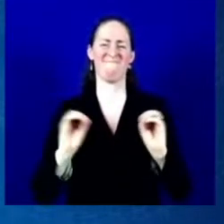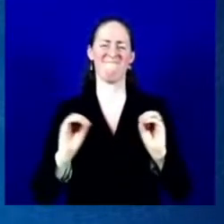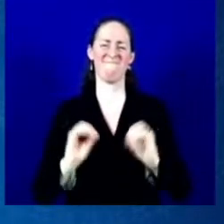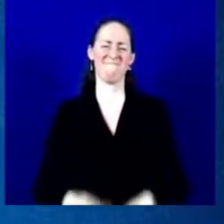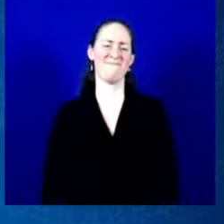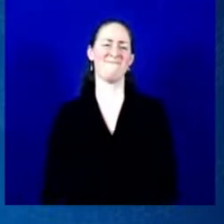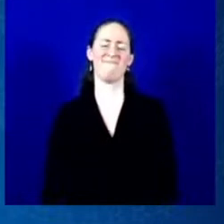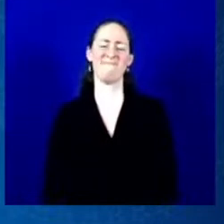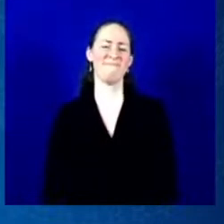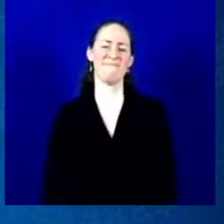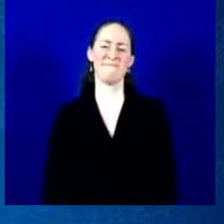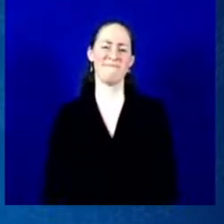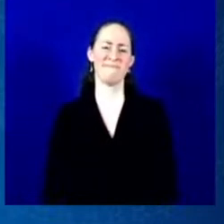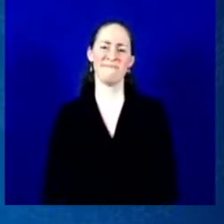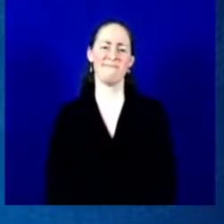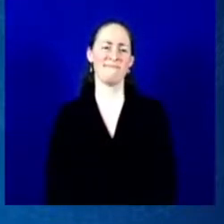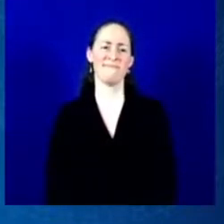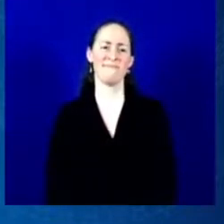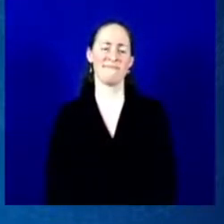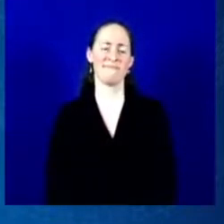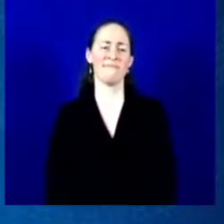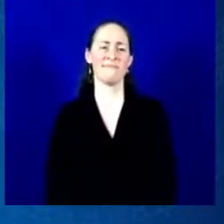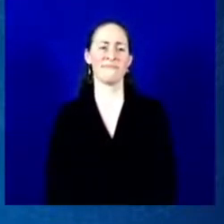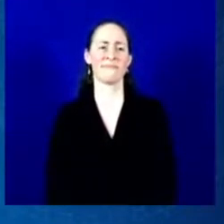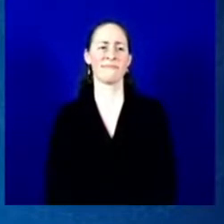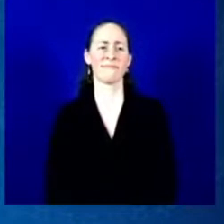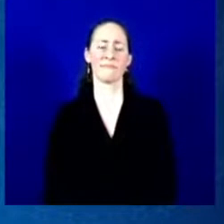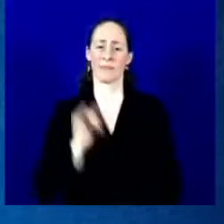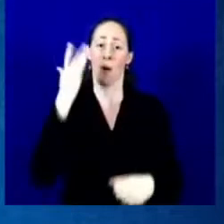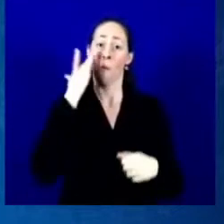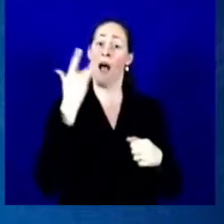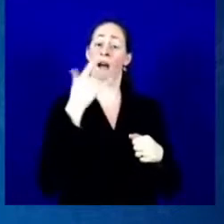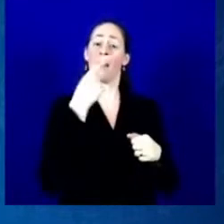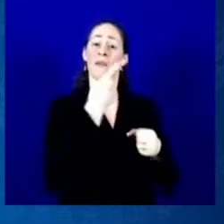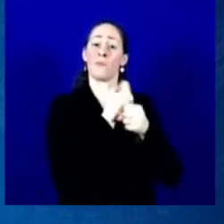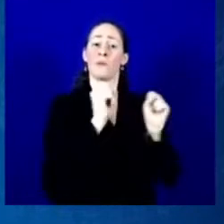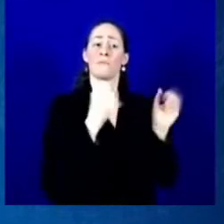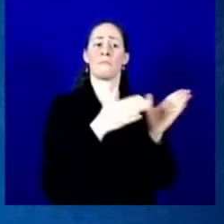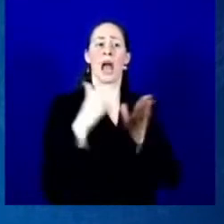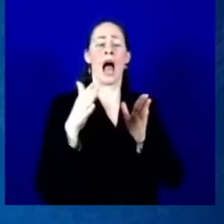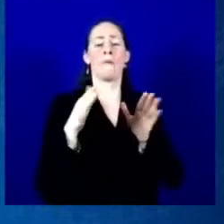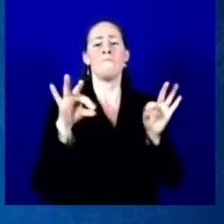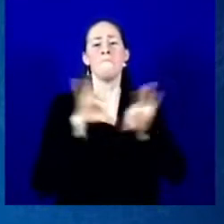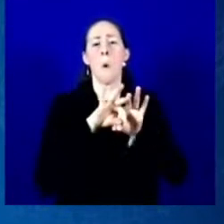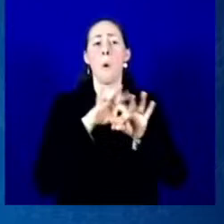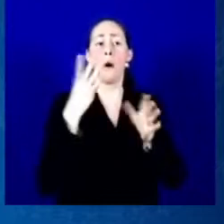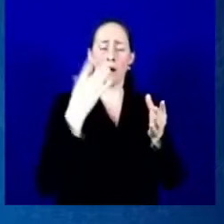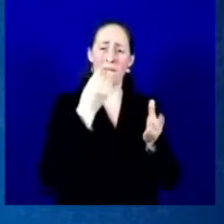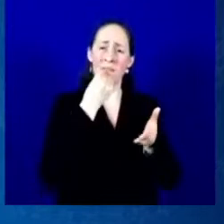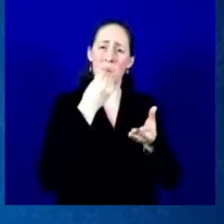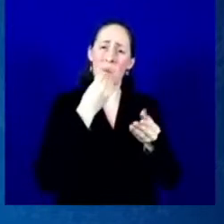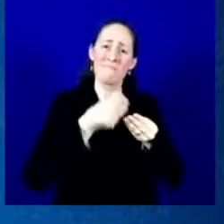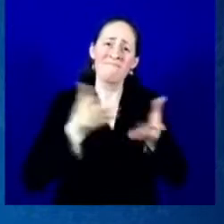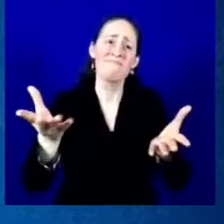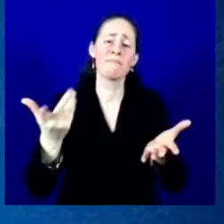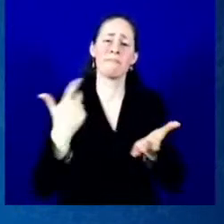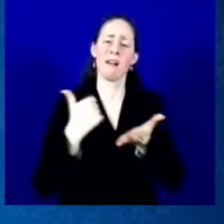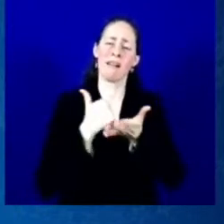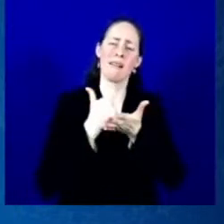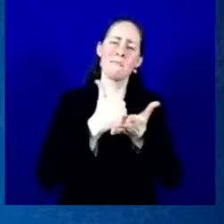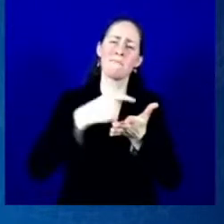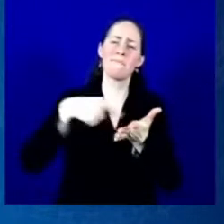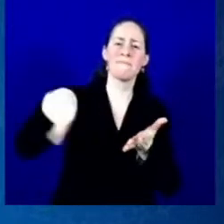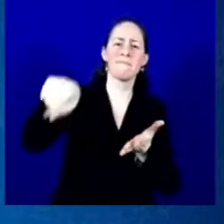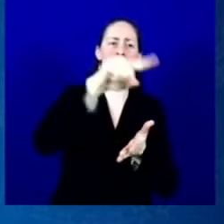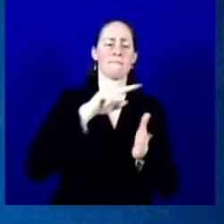That's why the rescue plan is delivering food and nutrition assistance to millions of Americans facing hunger. And hunger is down